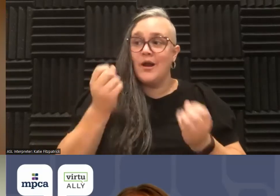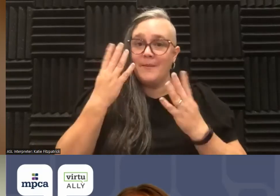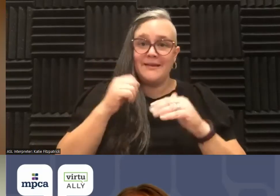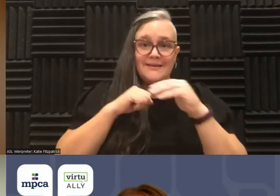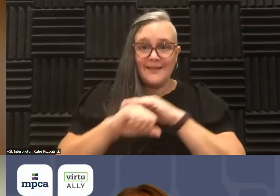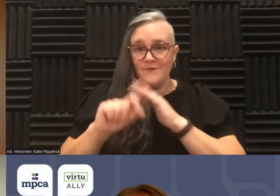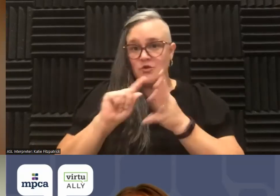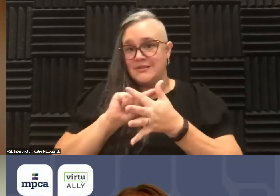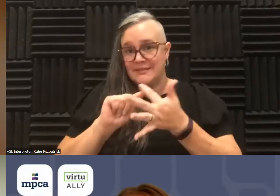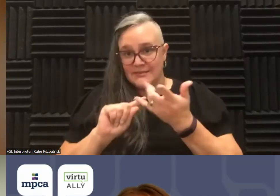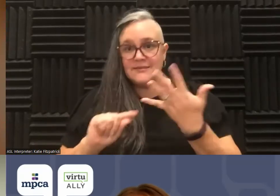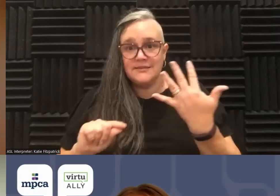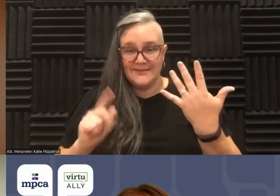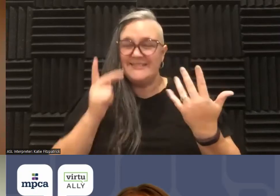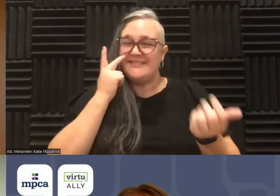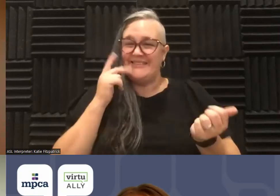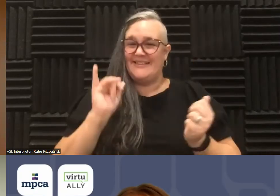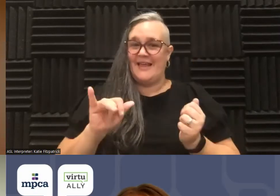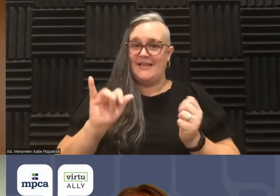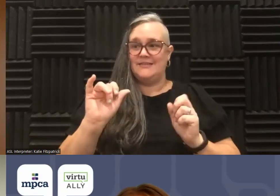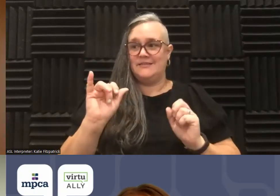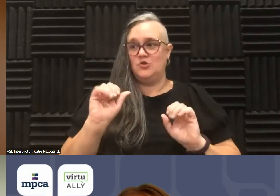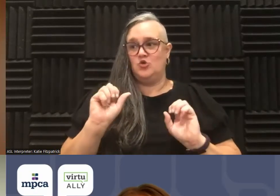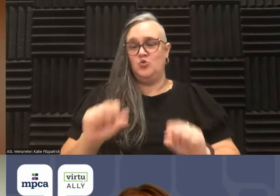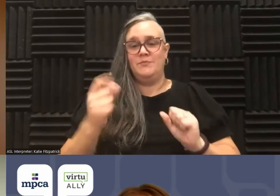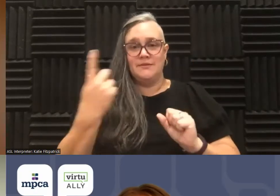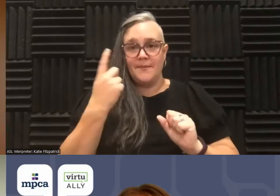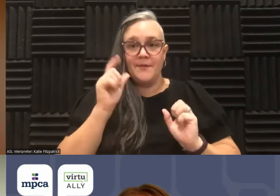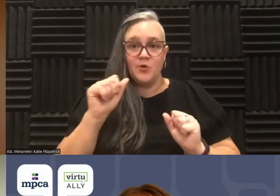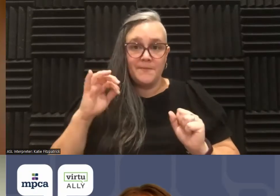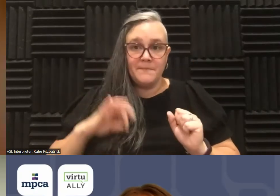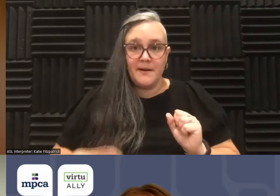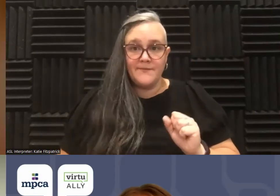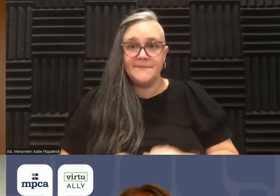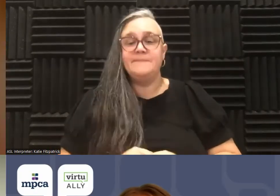seeing that this could be something that would be beneficial.